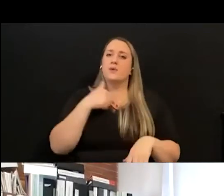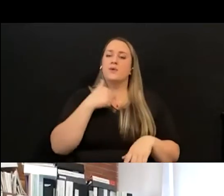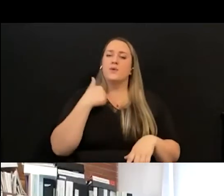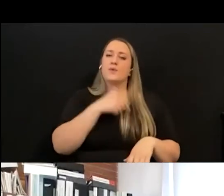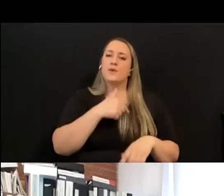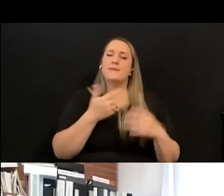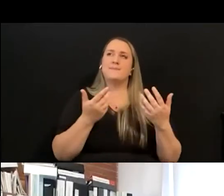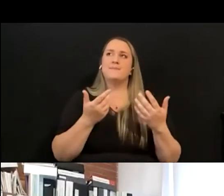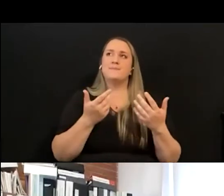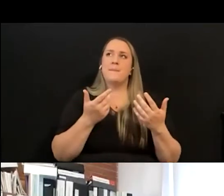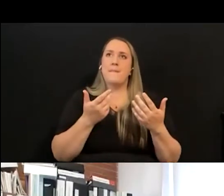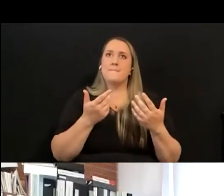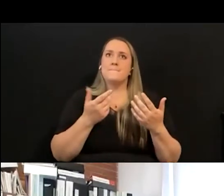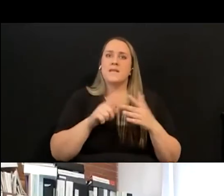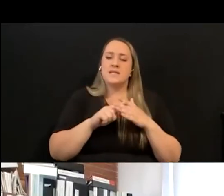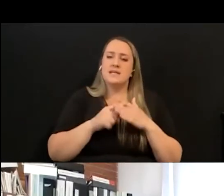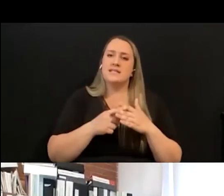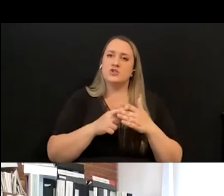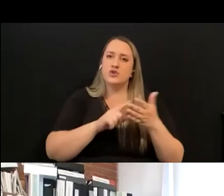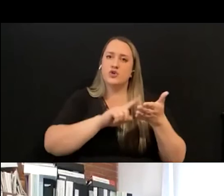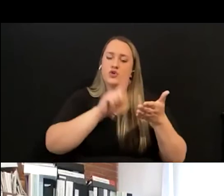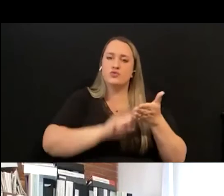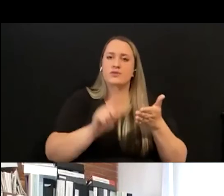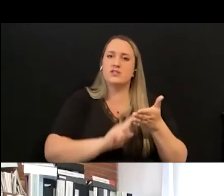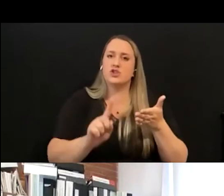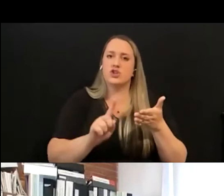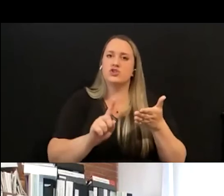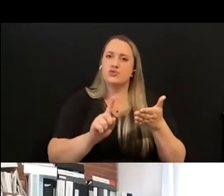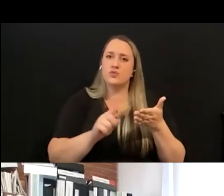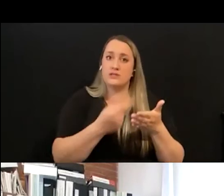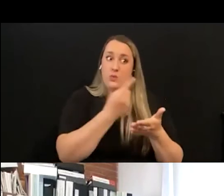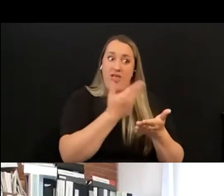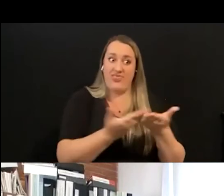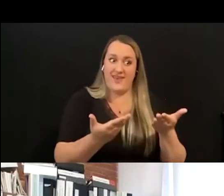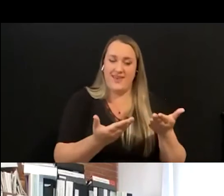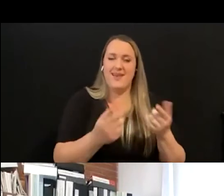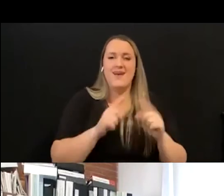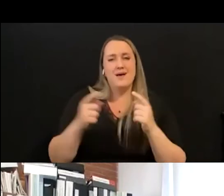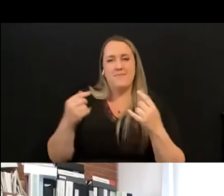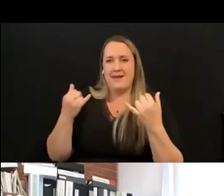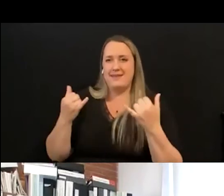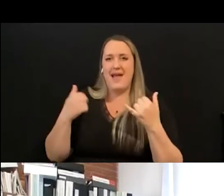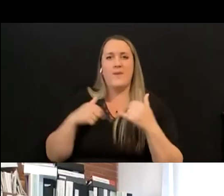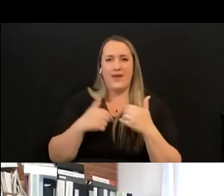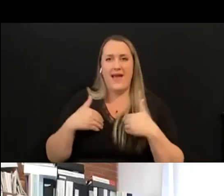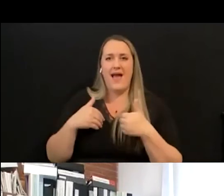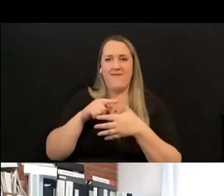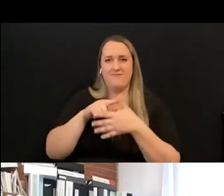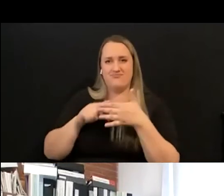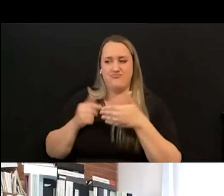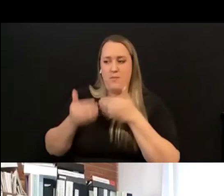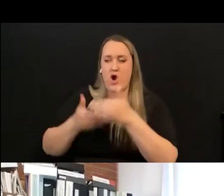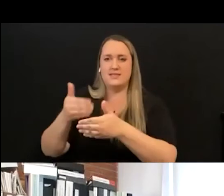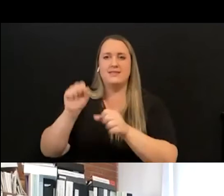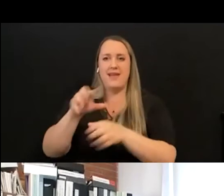I think the initial kind of research and looking into it was one thing, but now we have these processes bedded in that we can kind